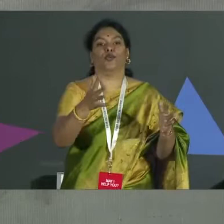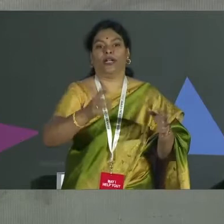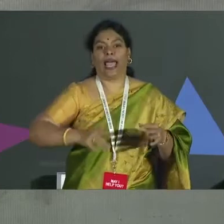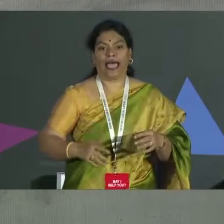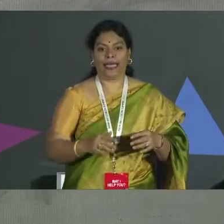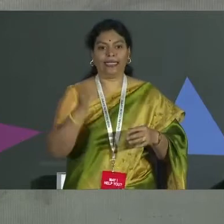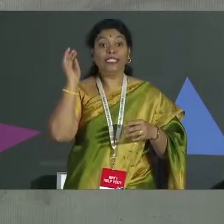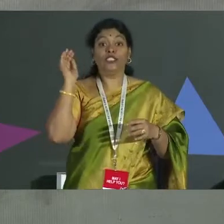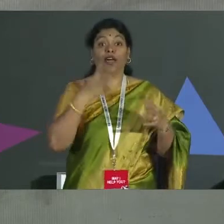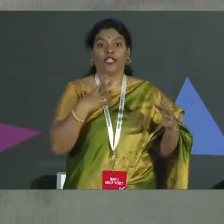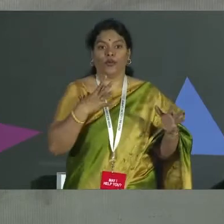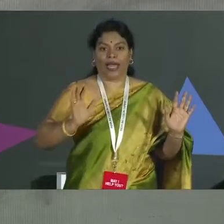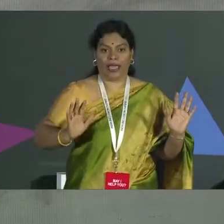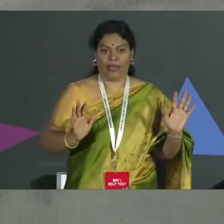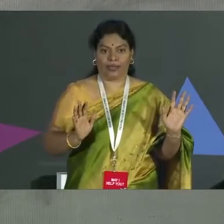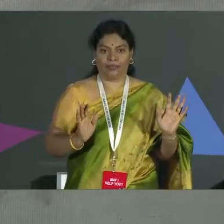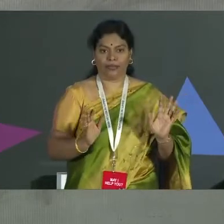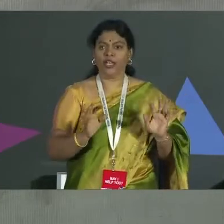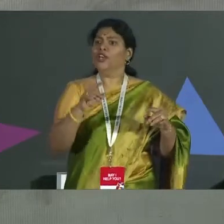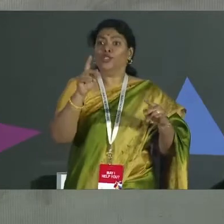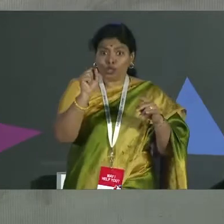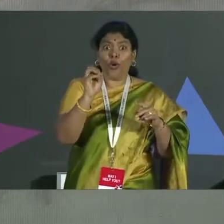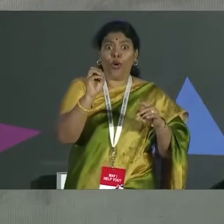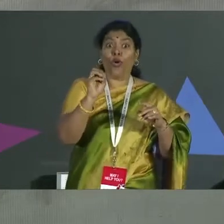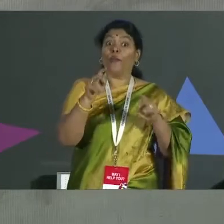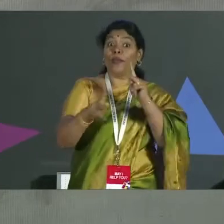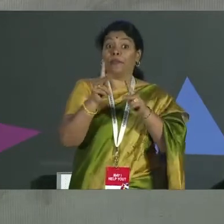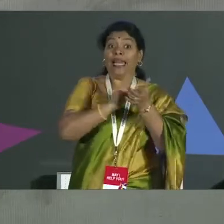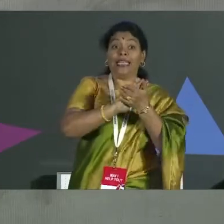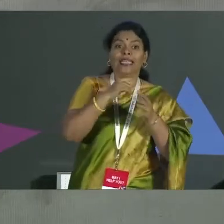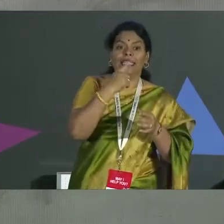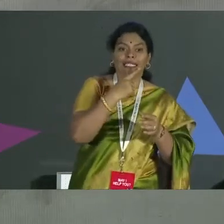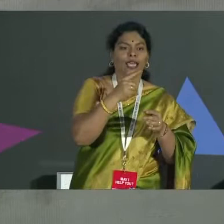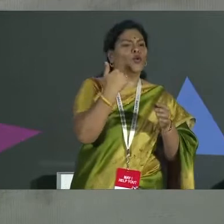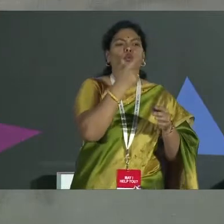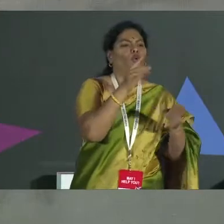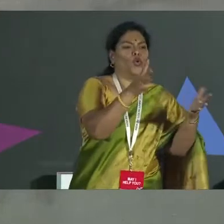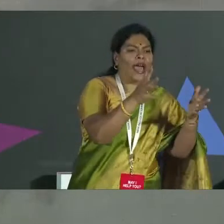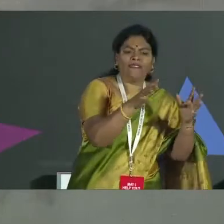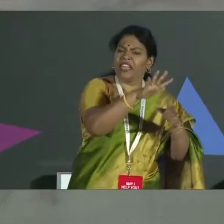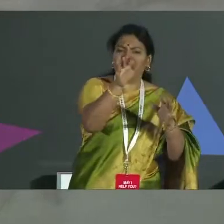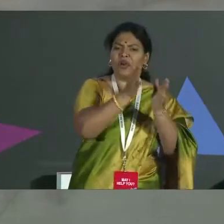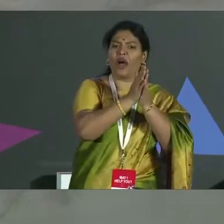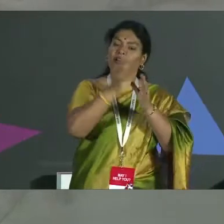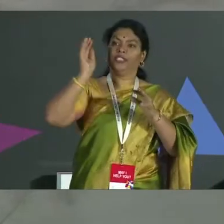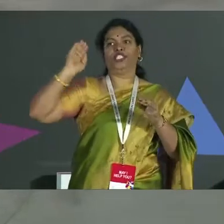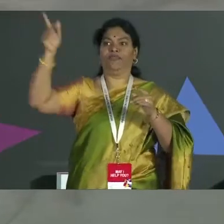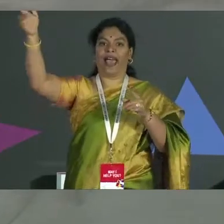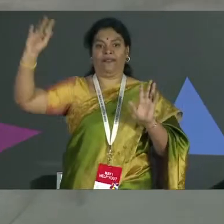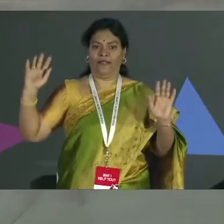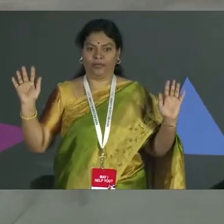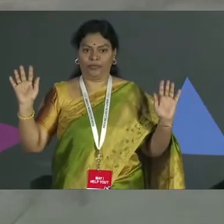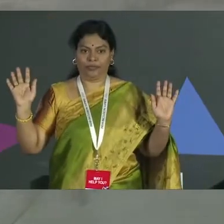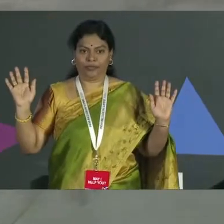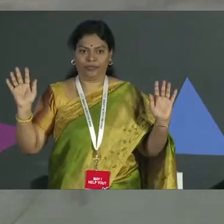say in Banaras, jiska koi nahi, uska Bhagwan Shiv hai. He who has no one has Lord Shiva. Because he doesn't